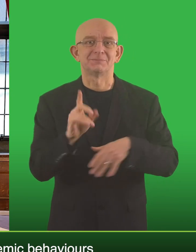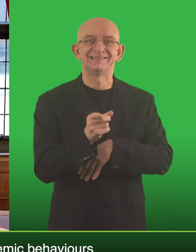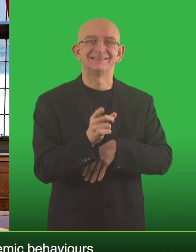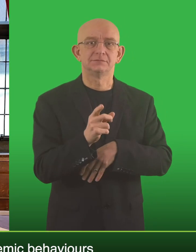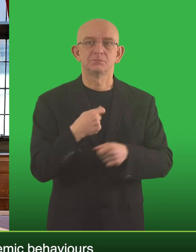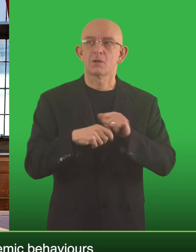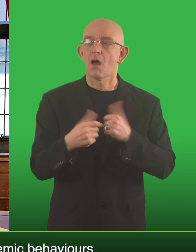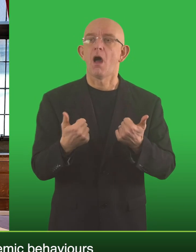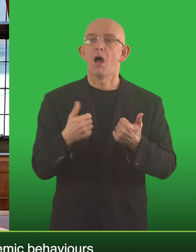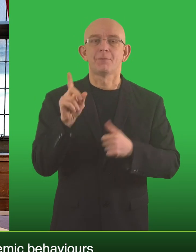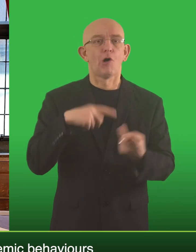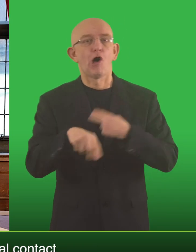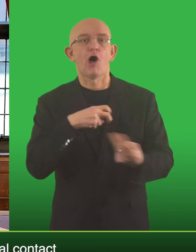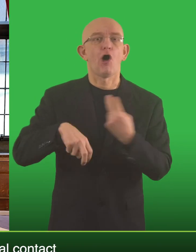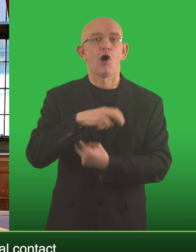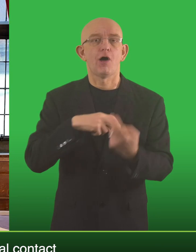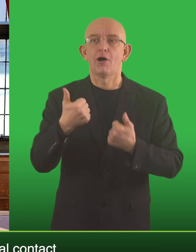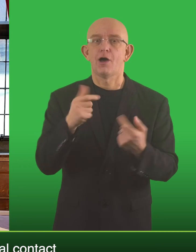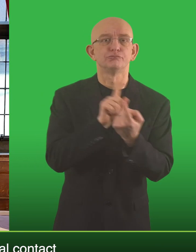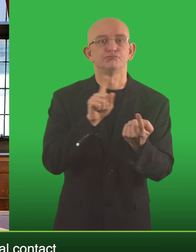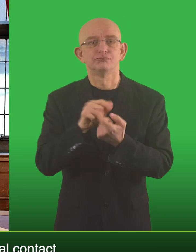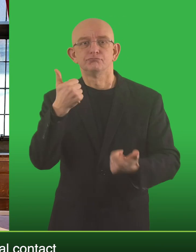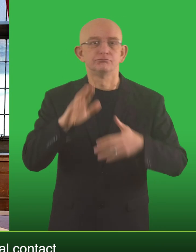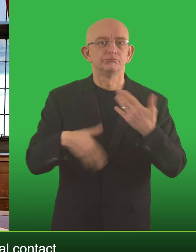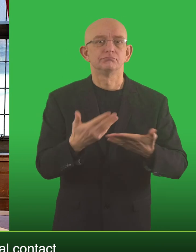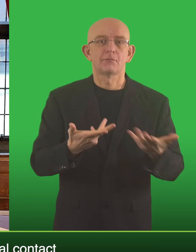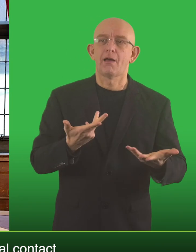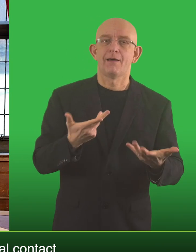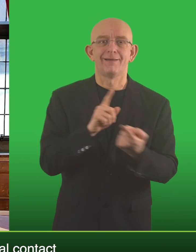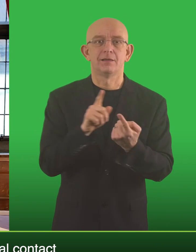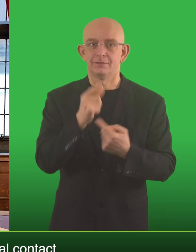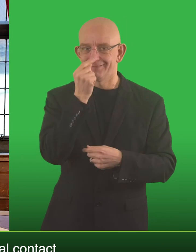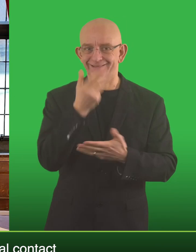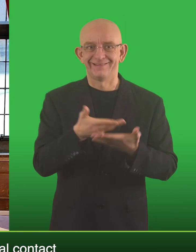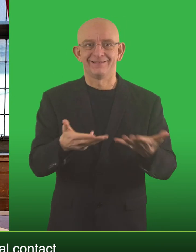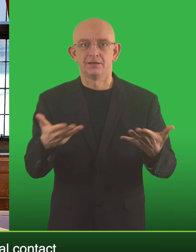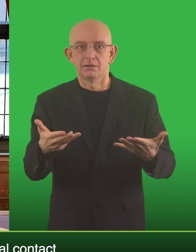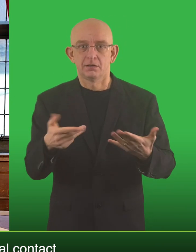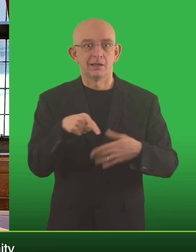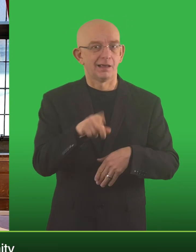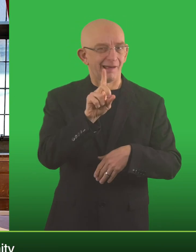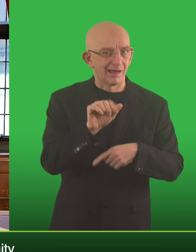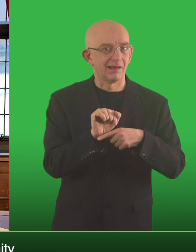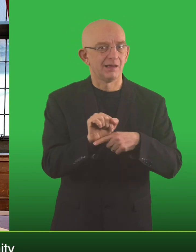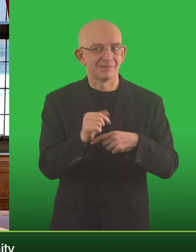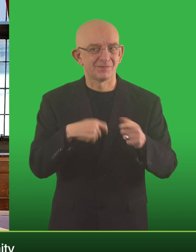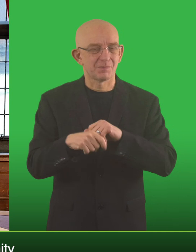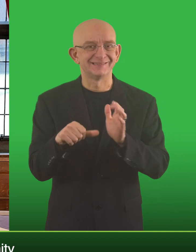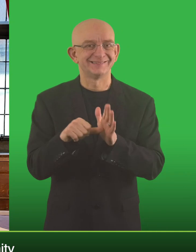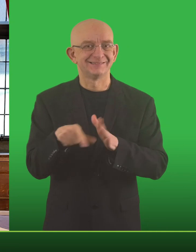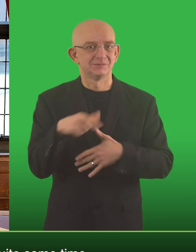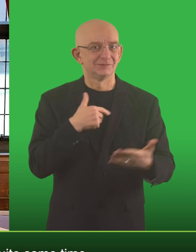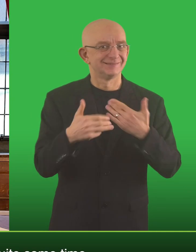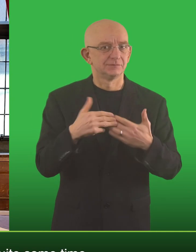behaviours with a bit of sophistication, so there's more accumulation of social contact, and that puts pressure upwards on transmission rates, but there's more immunity, so that puts